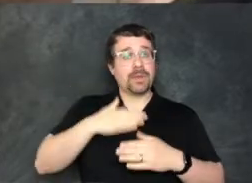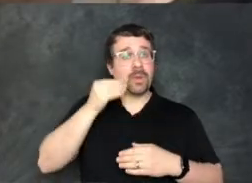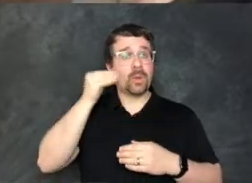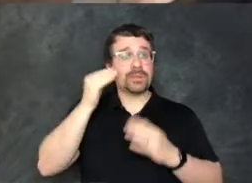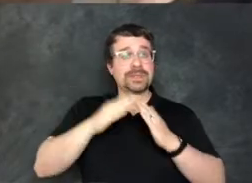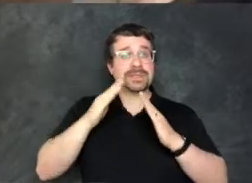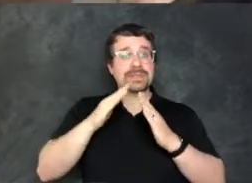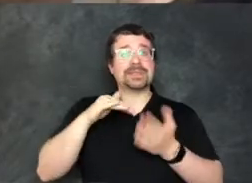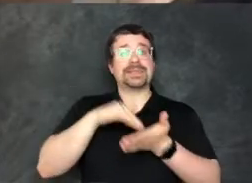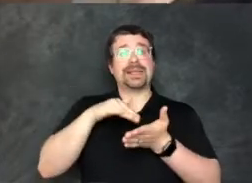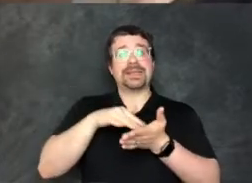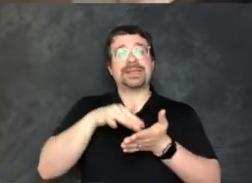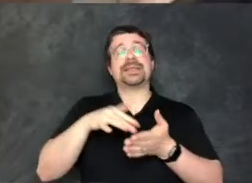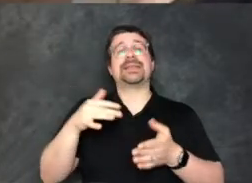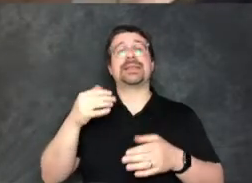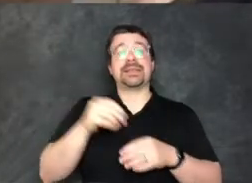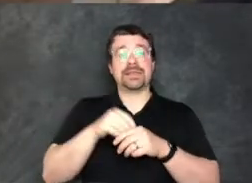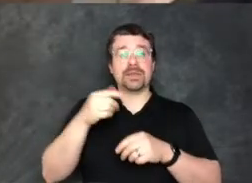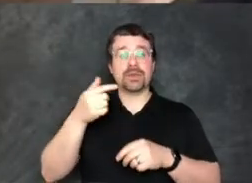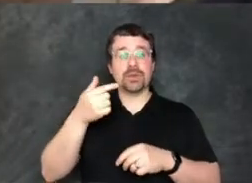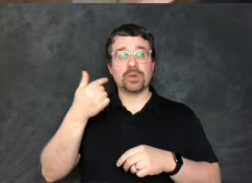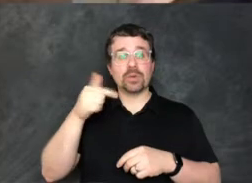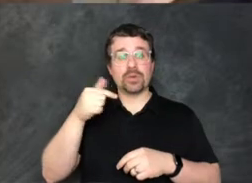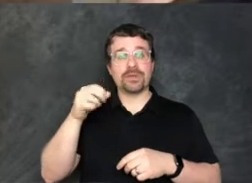from my home study in Greenfield.